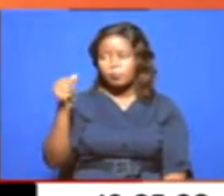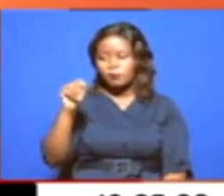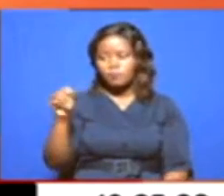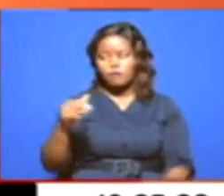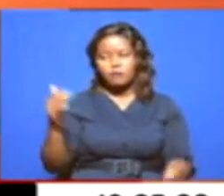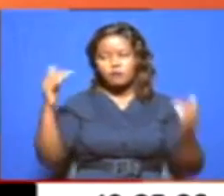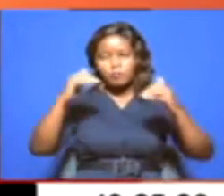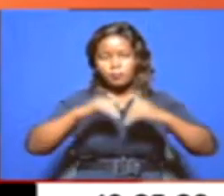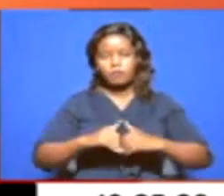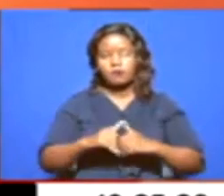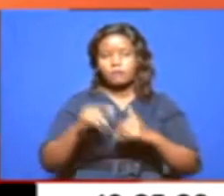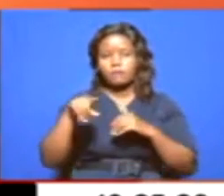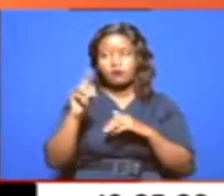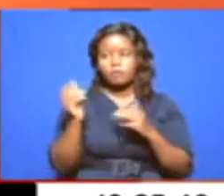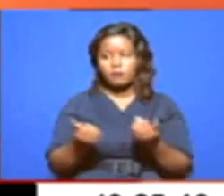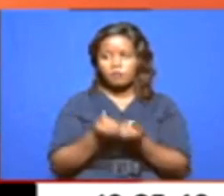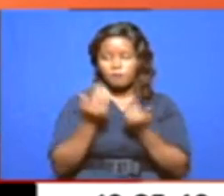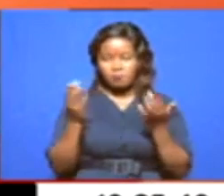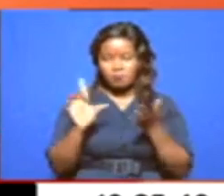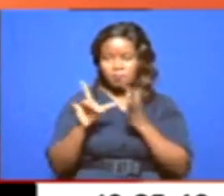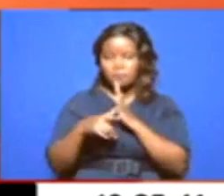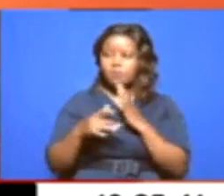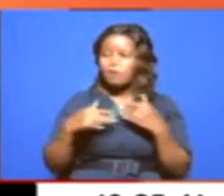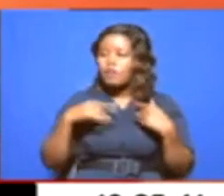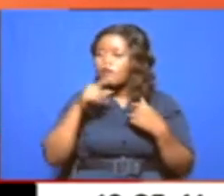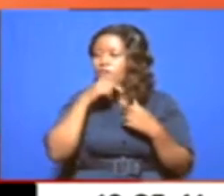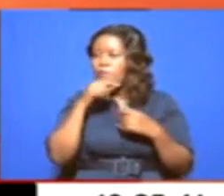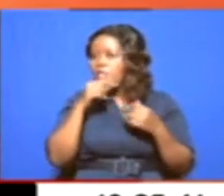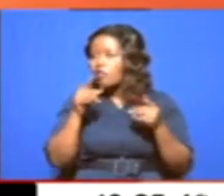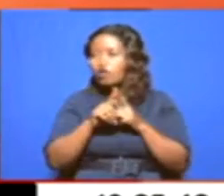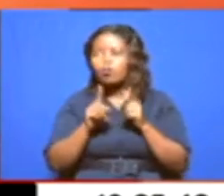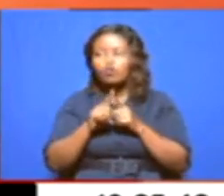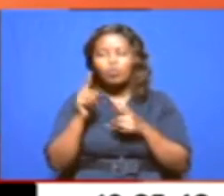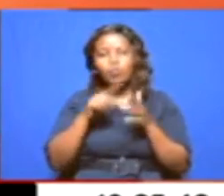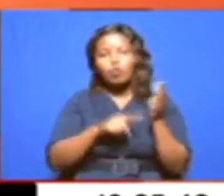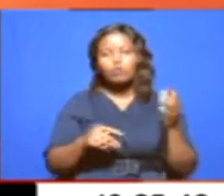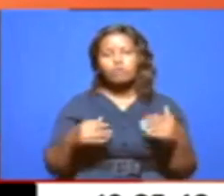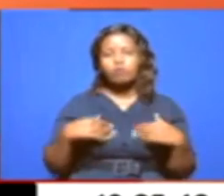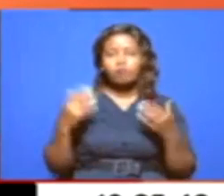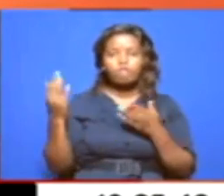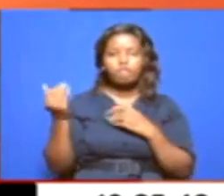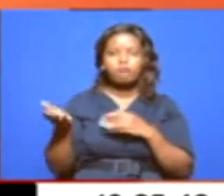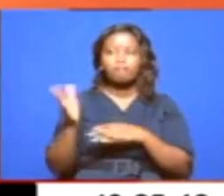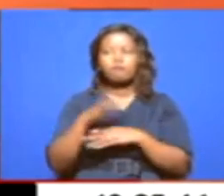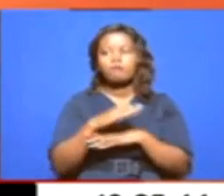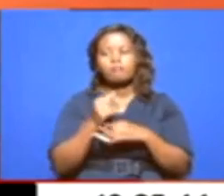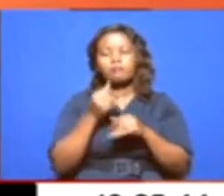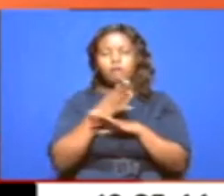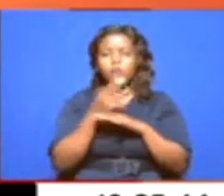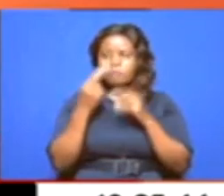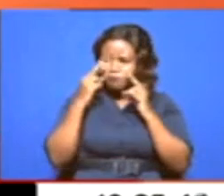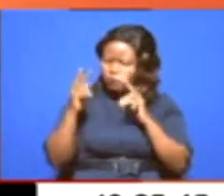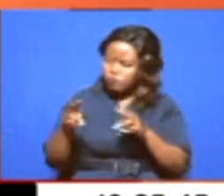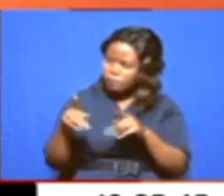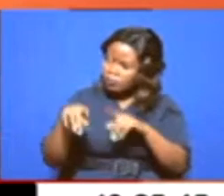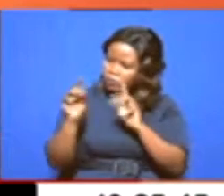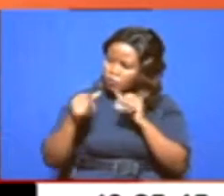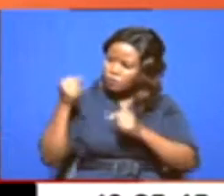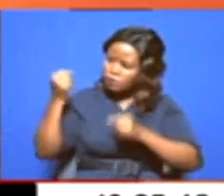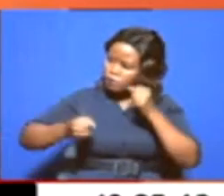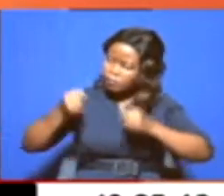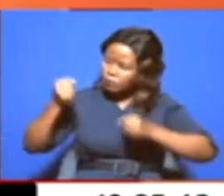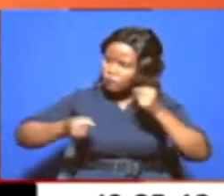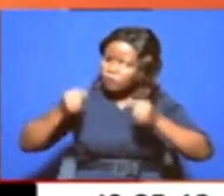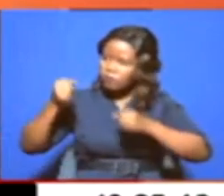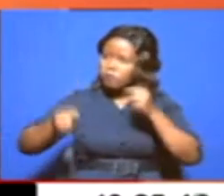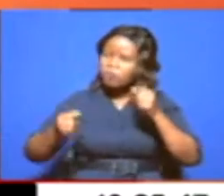event. We'll be coming to the men's field and what it's like to have Jeffrey Kamworor back after we saw him running in Valencia. That was late